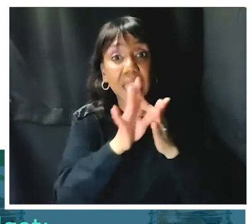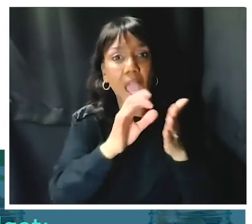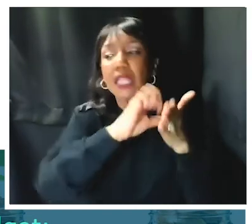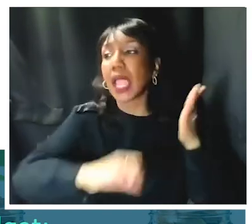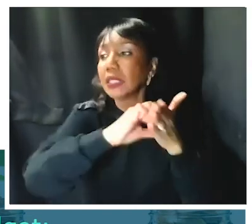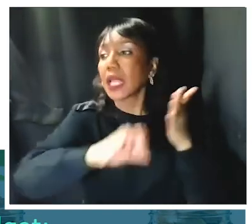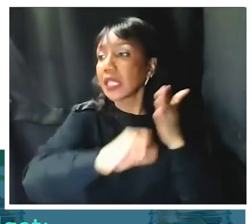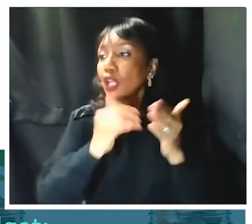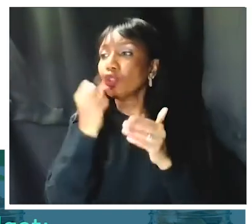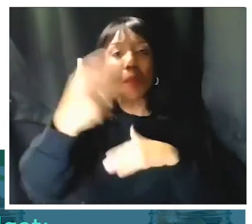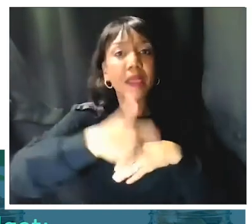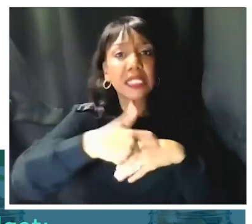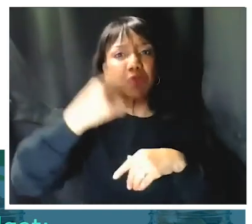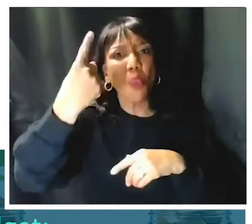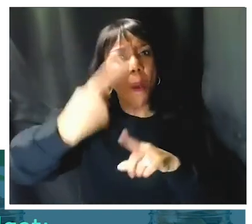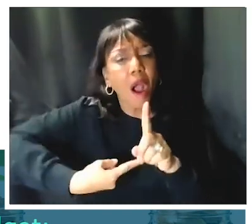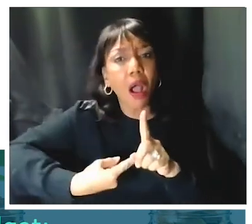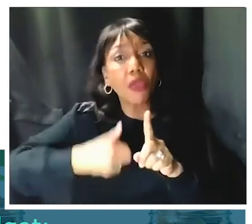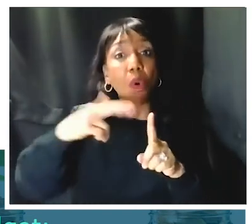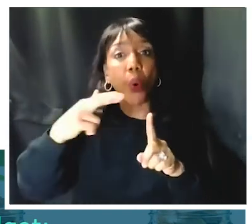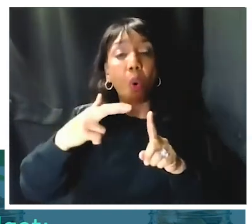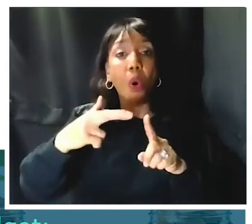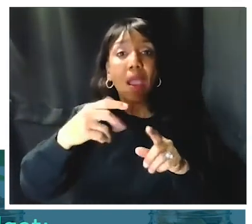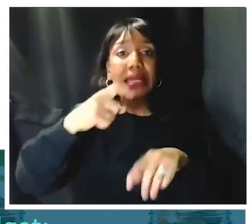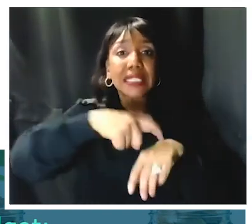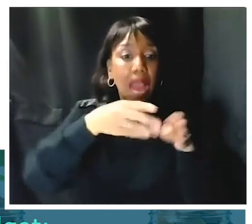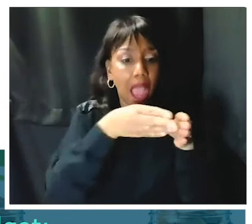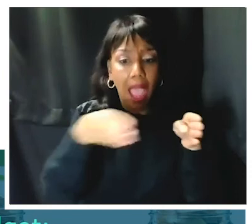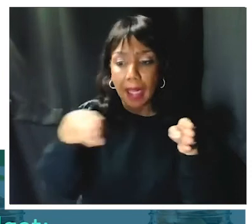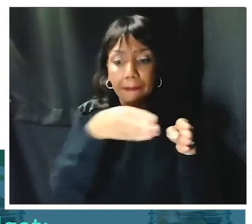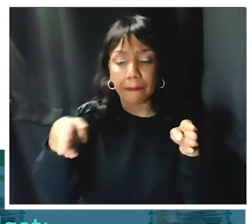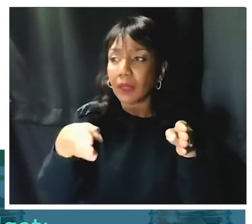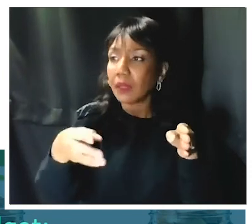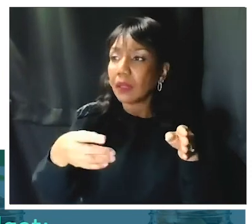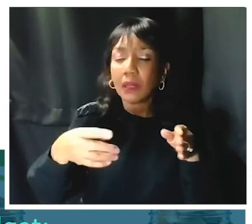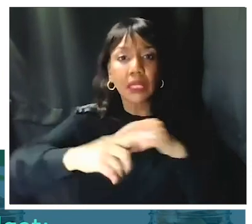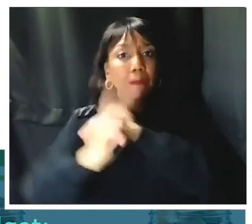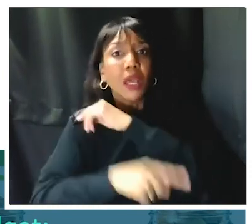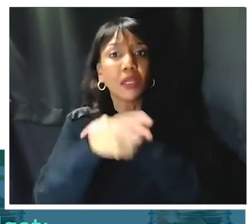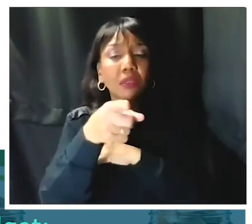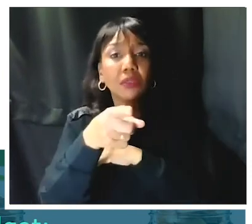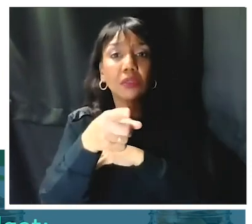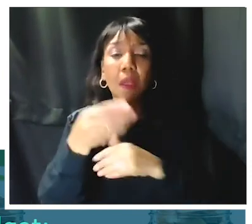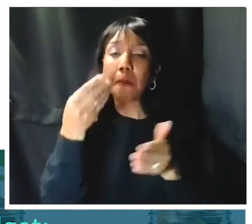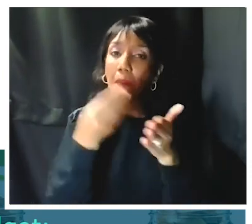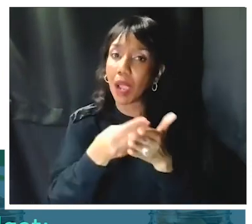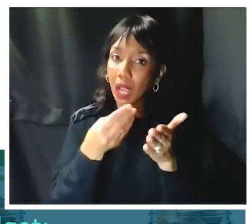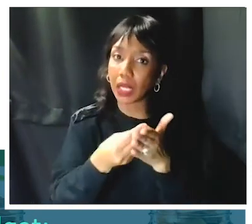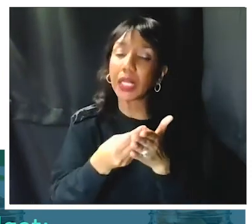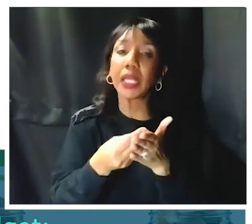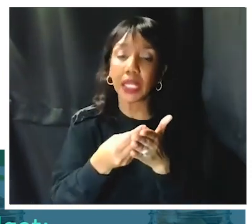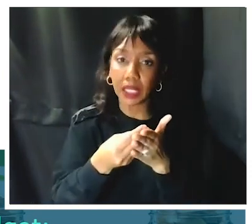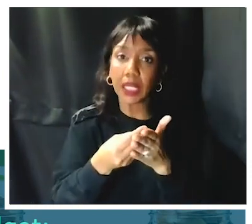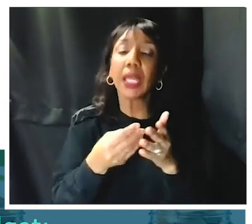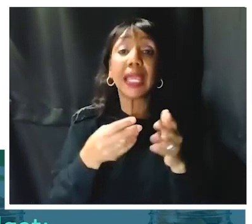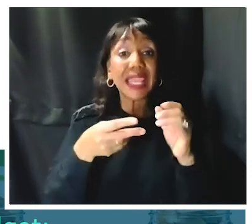many times per month or before a certain amount of time has passed. Remember, money in a savings account is